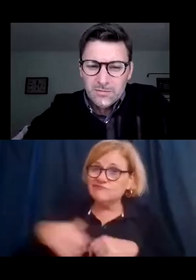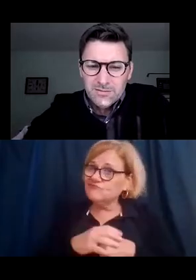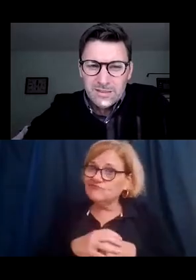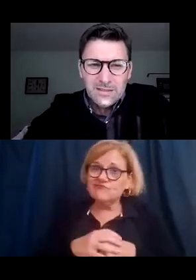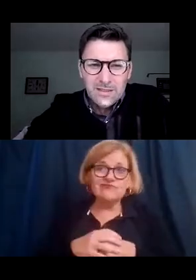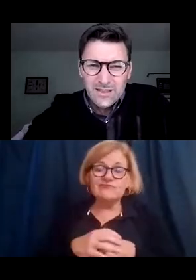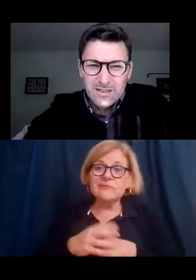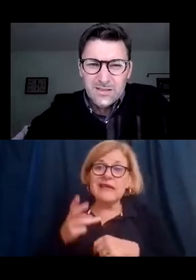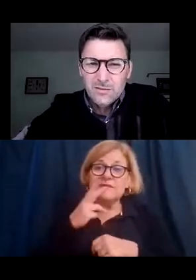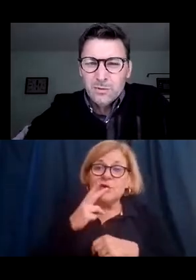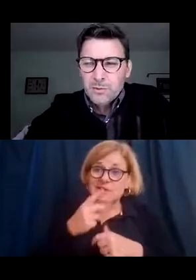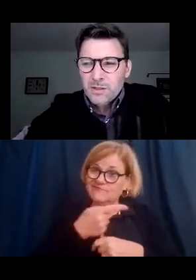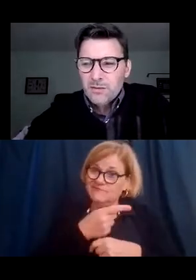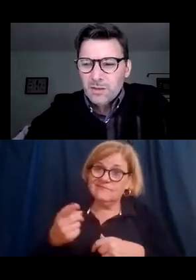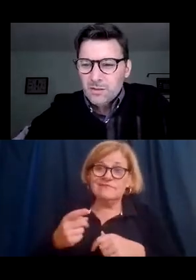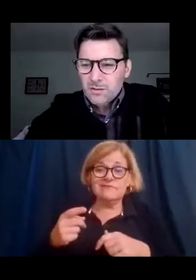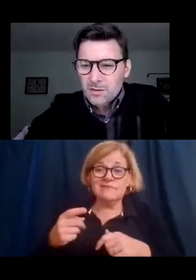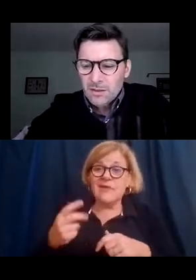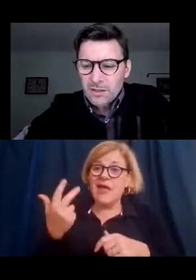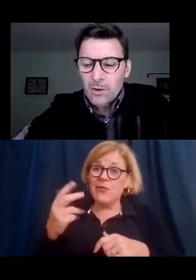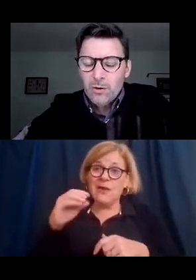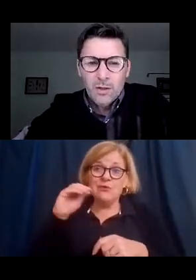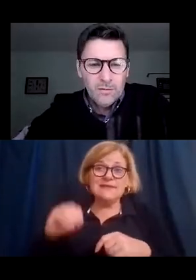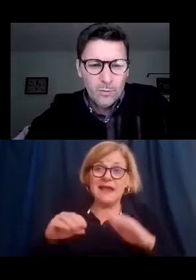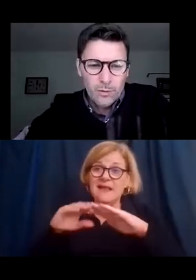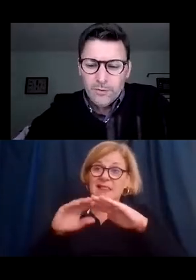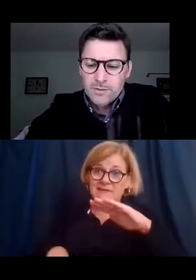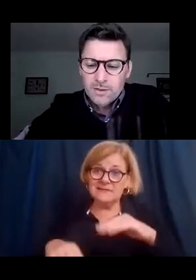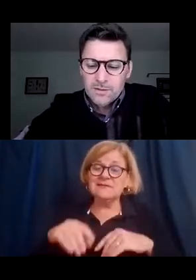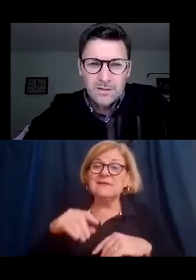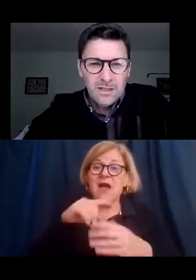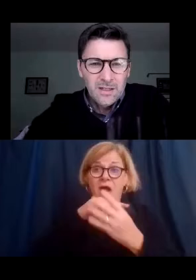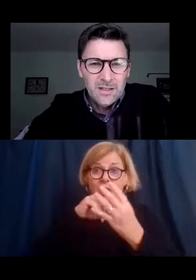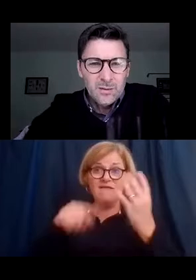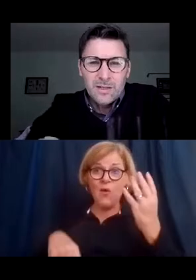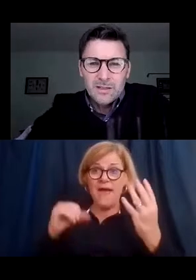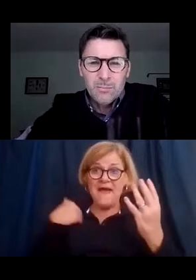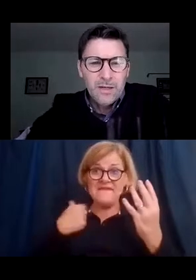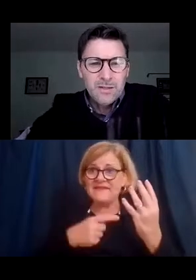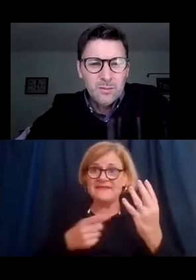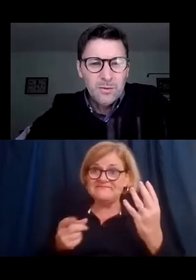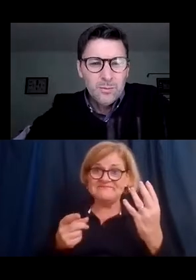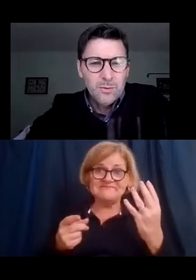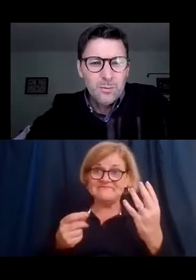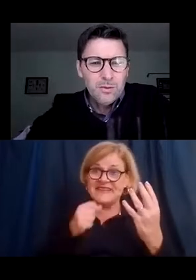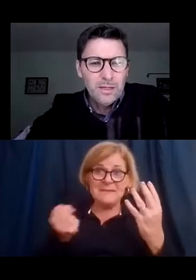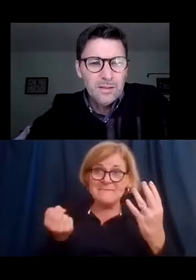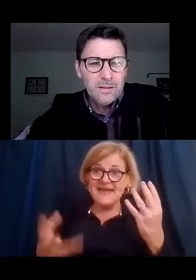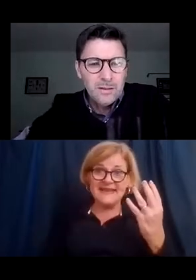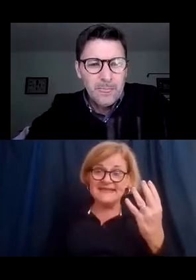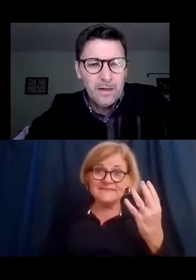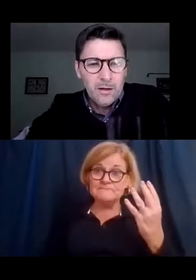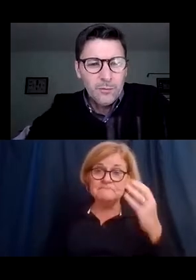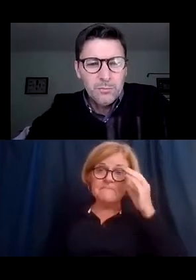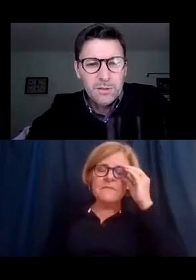tobacco. It's less than 3% of our country that can claim all 4 of those things. So it's not surprising when you